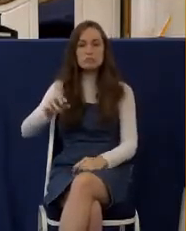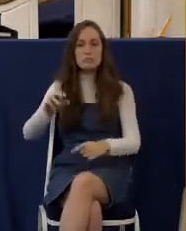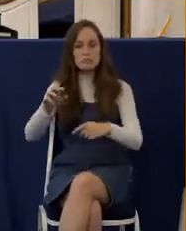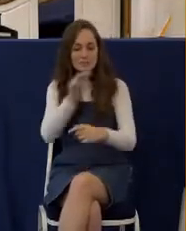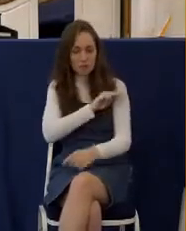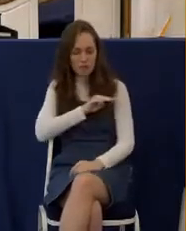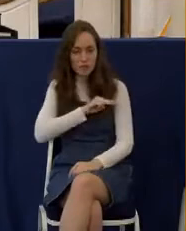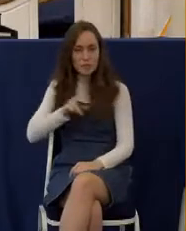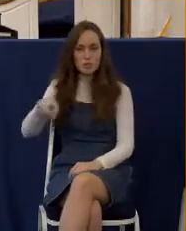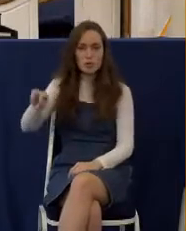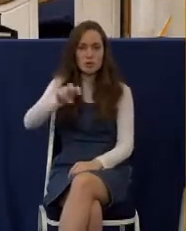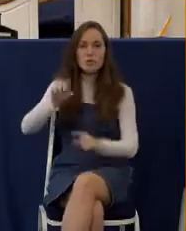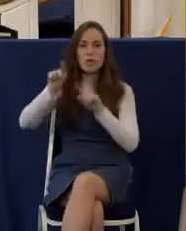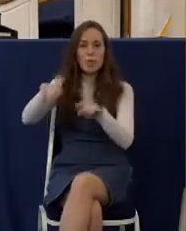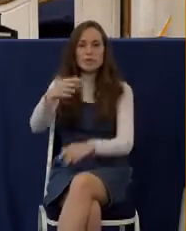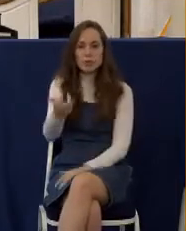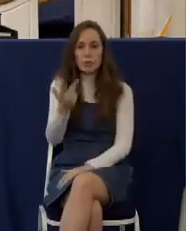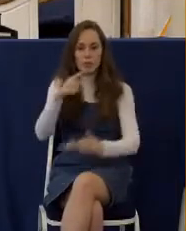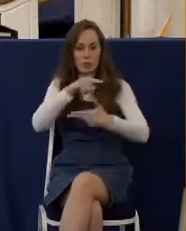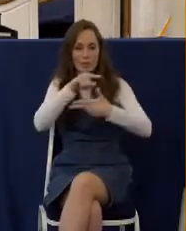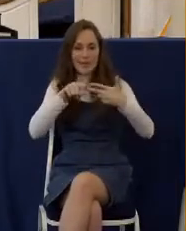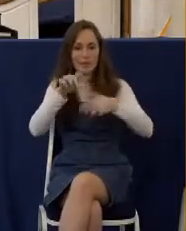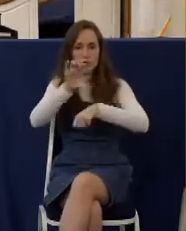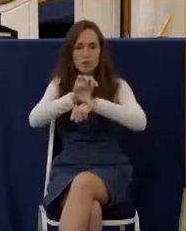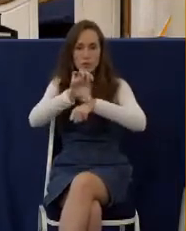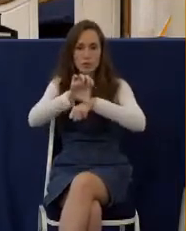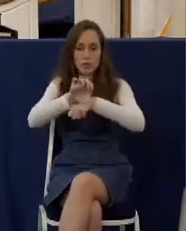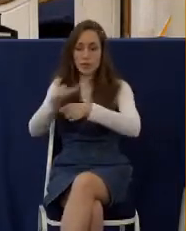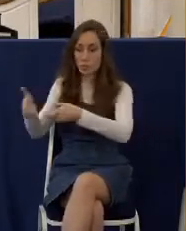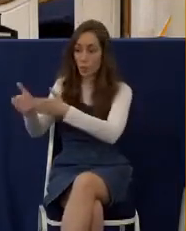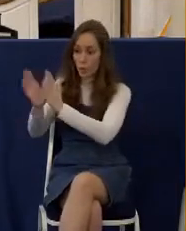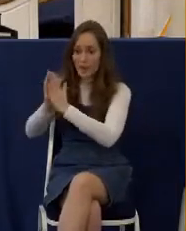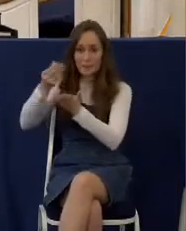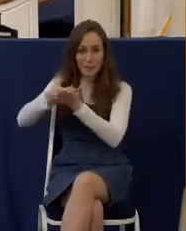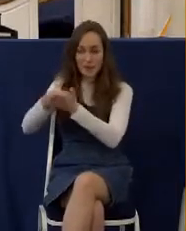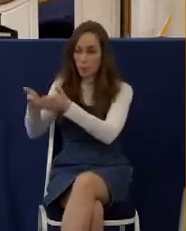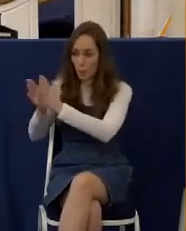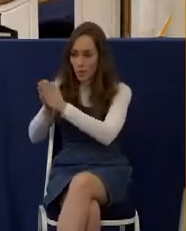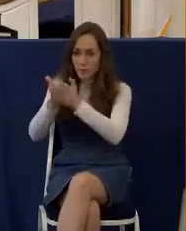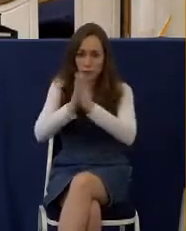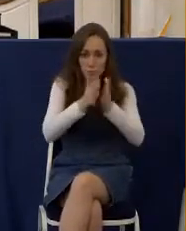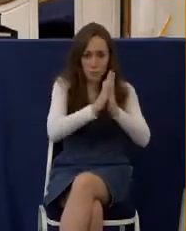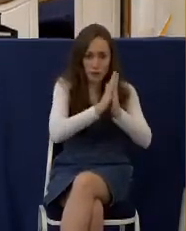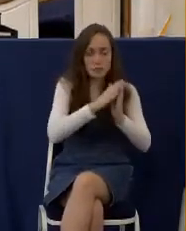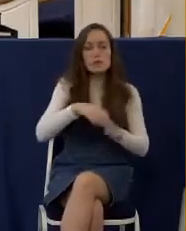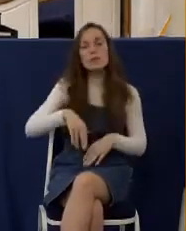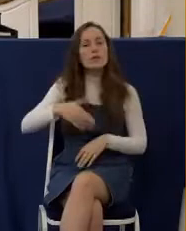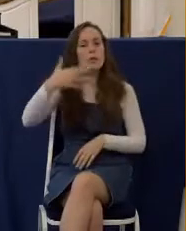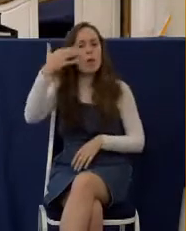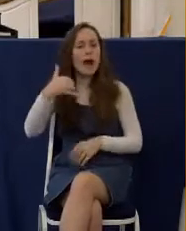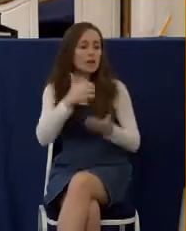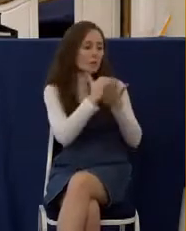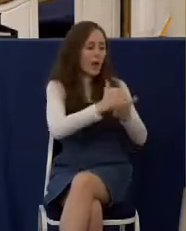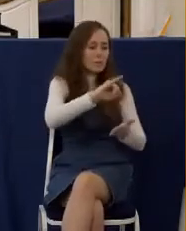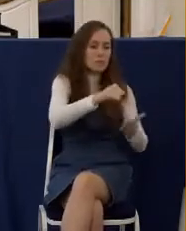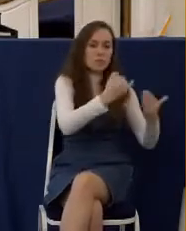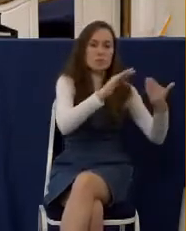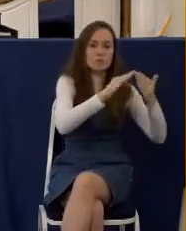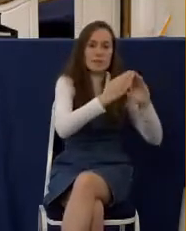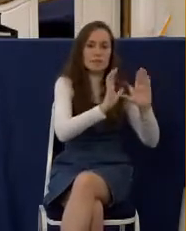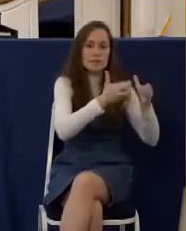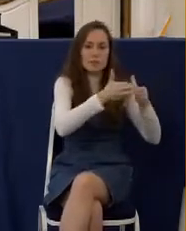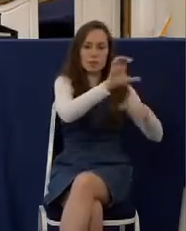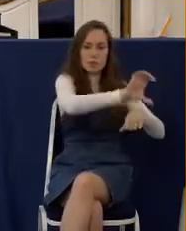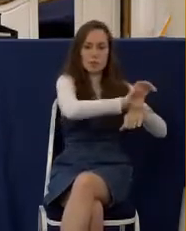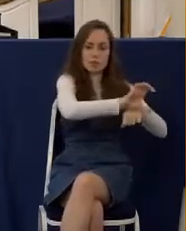churches, asking them to give to help the church in Jerusalem that had so many poor people. And you